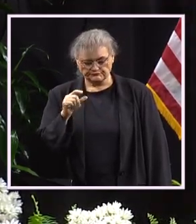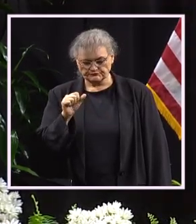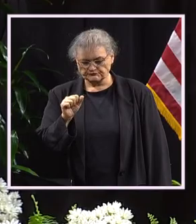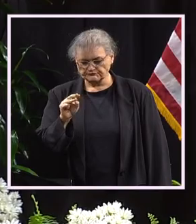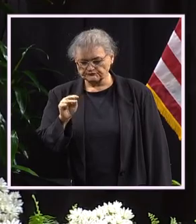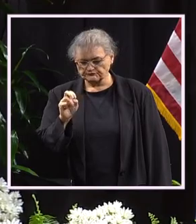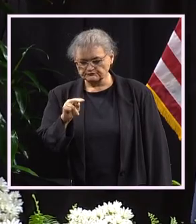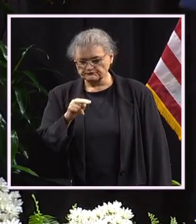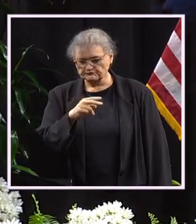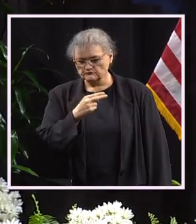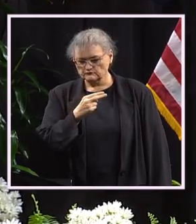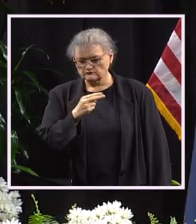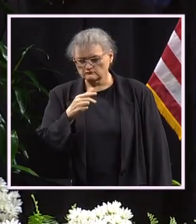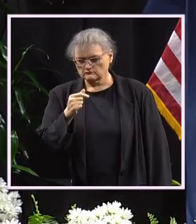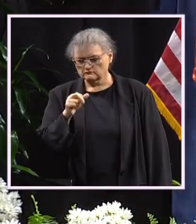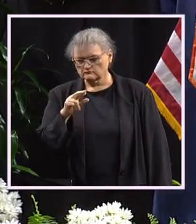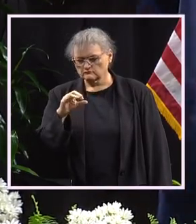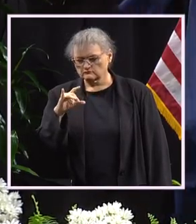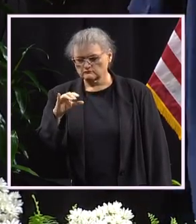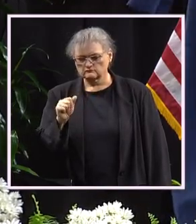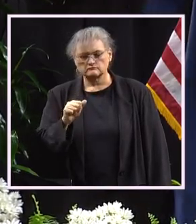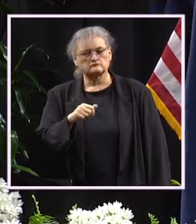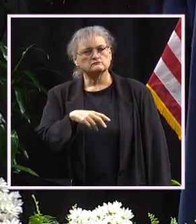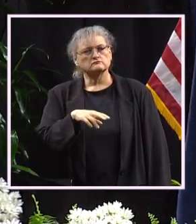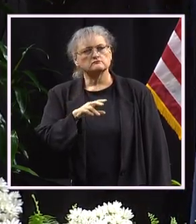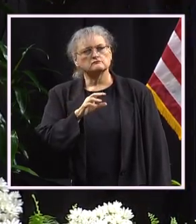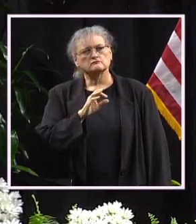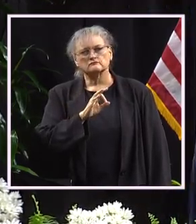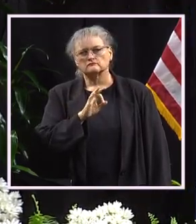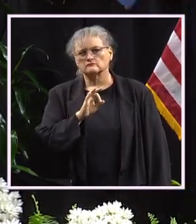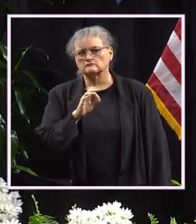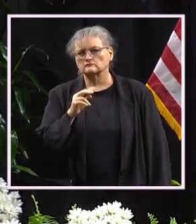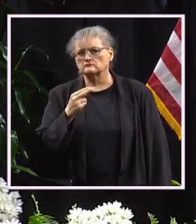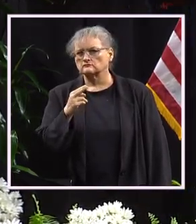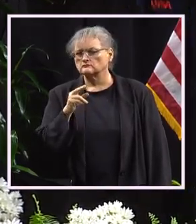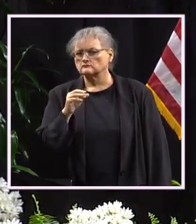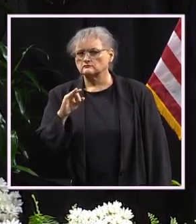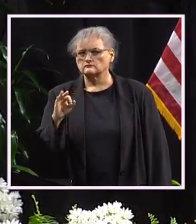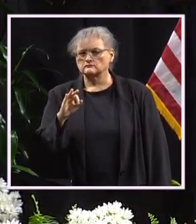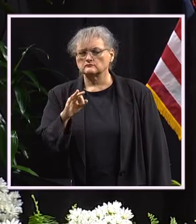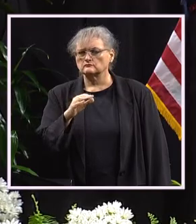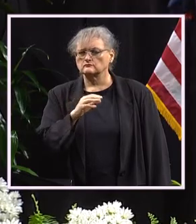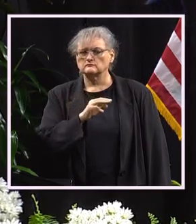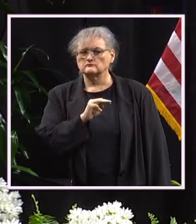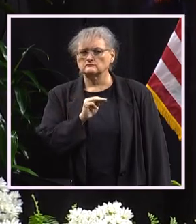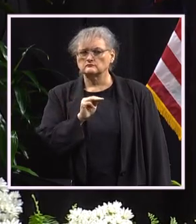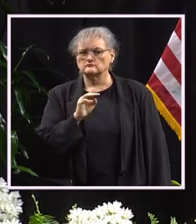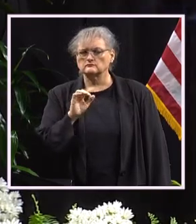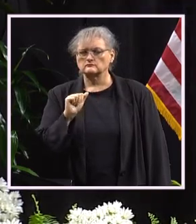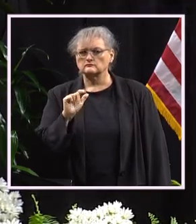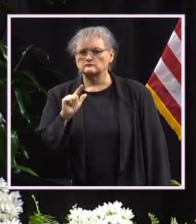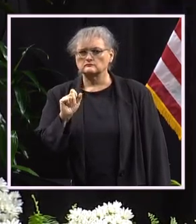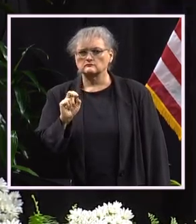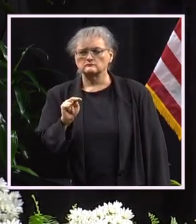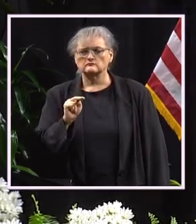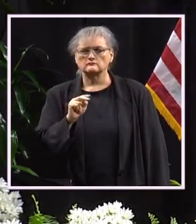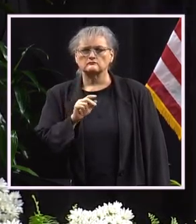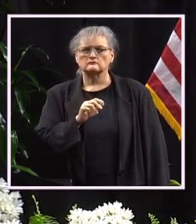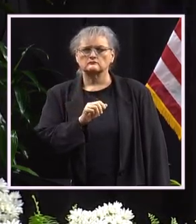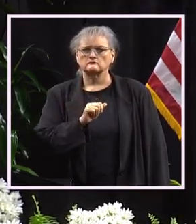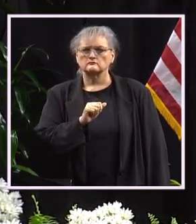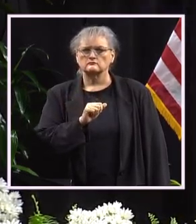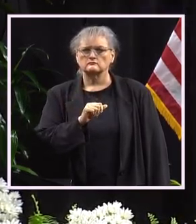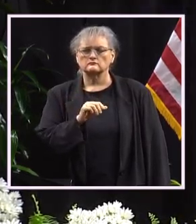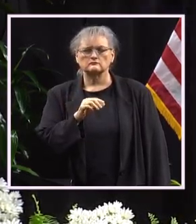Music. Zaya M. Huff, cum laude. Matthew N. Navarez.